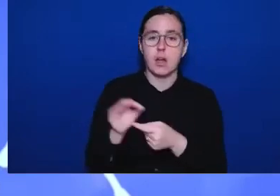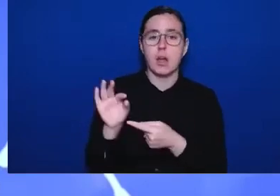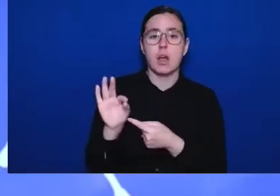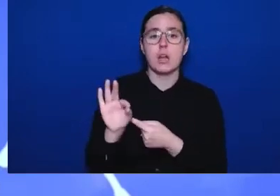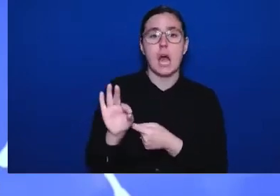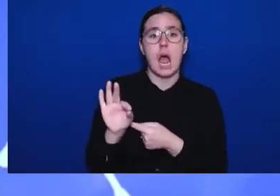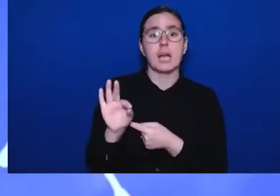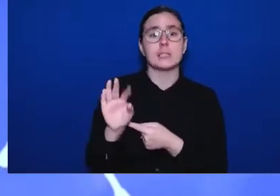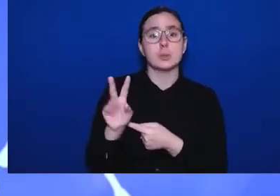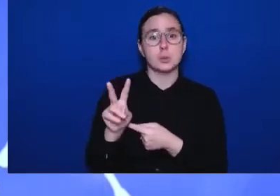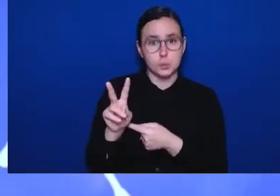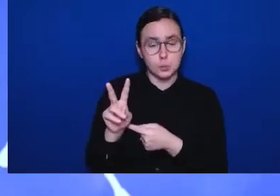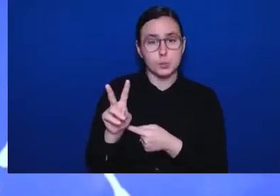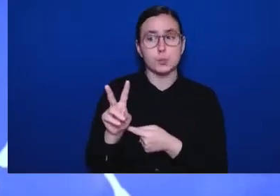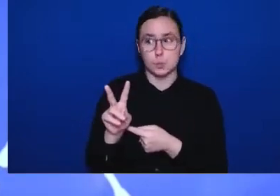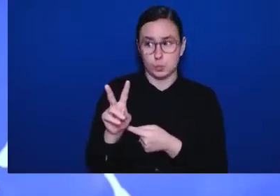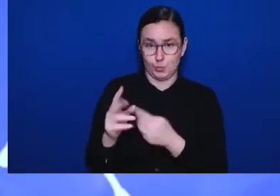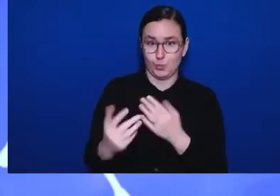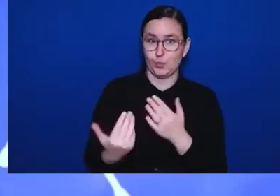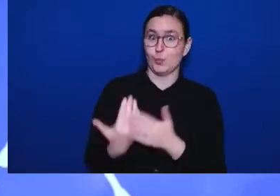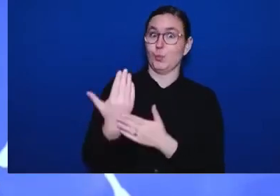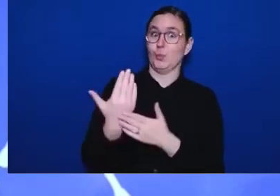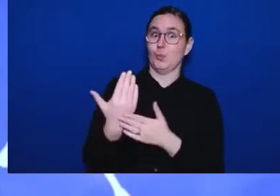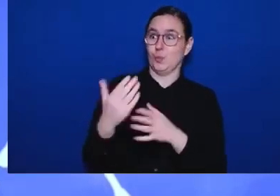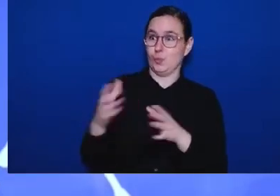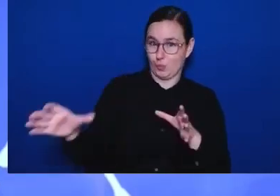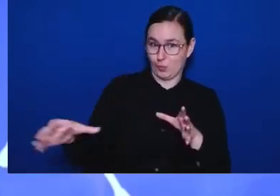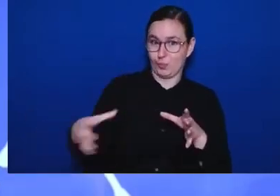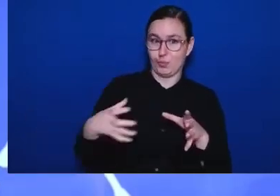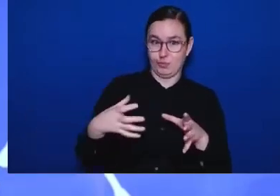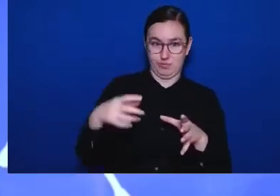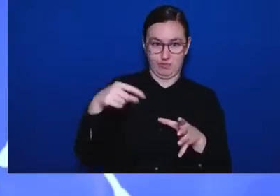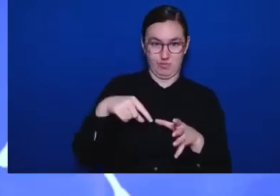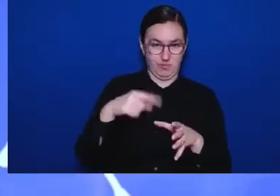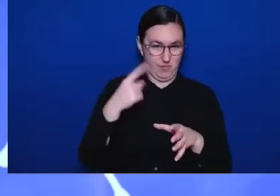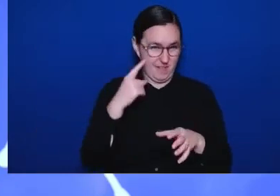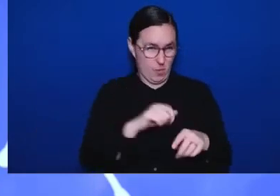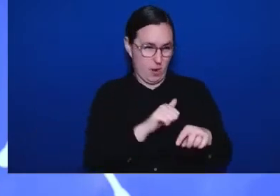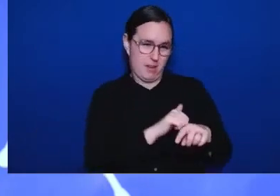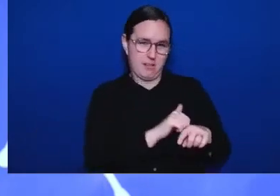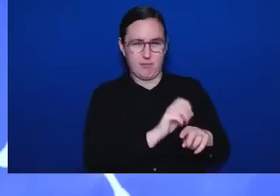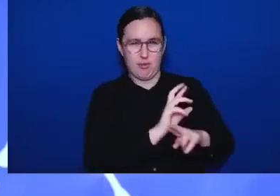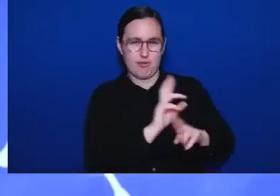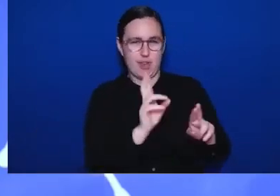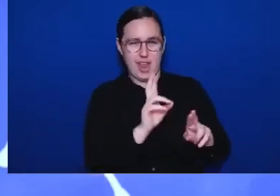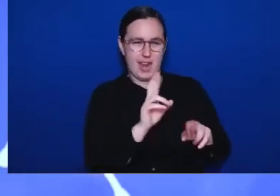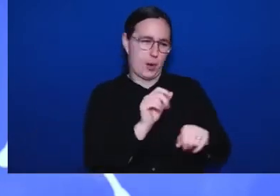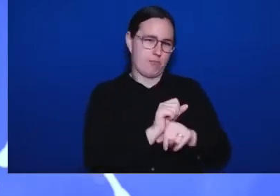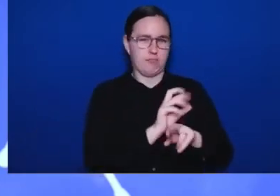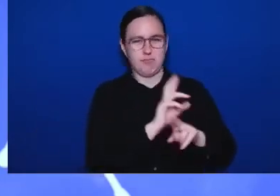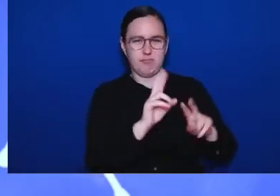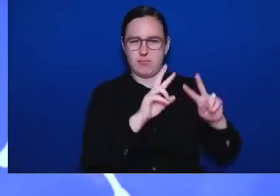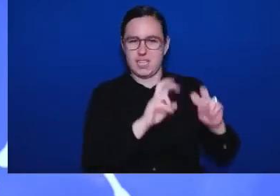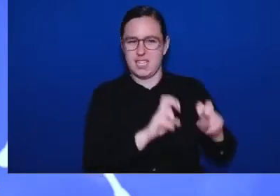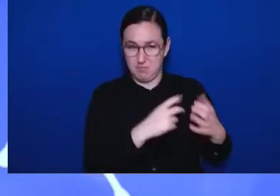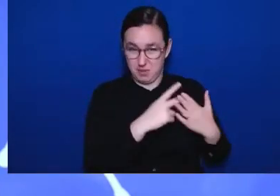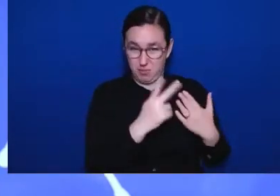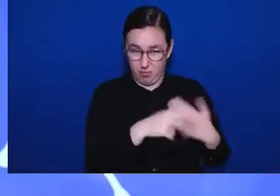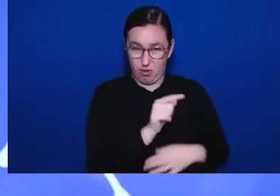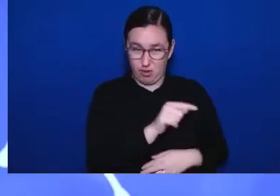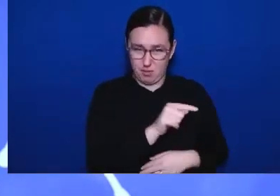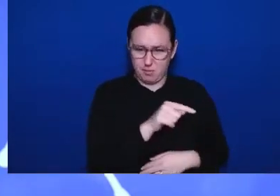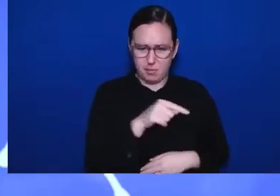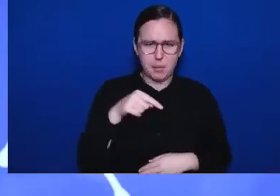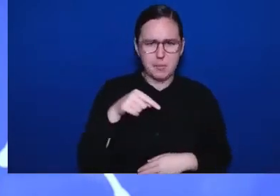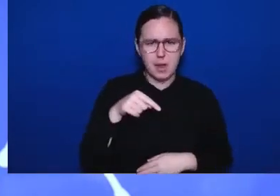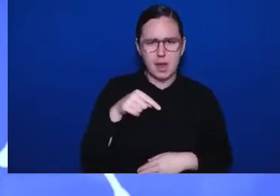in the practice ready assessment program. How long does it take physicians on average to get through all of